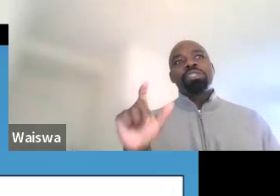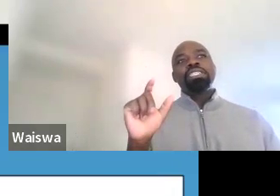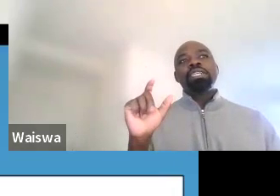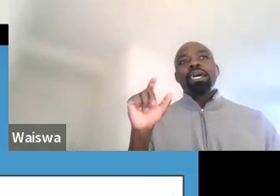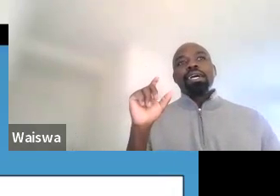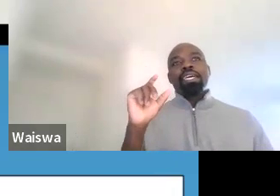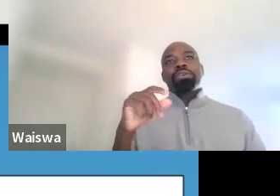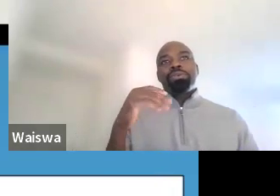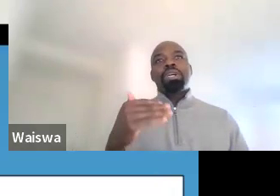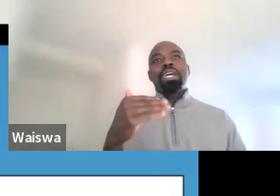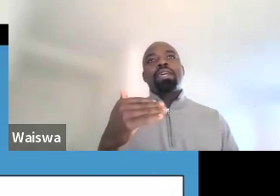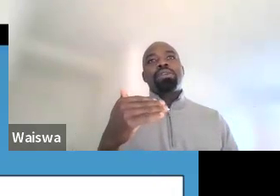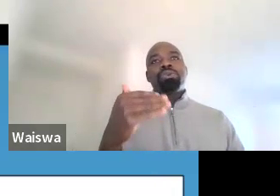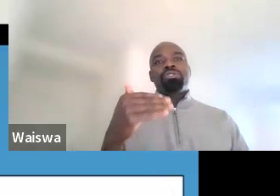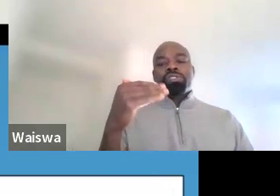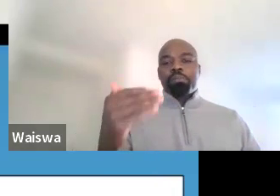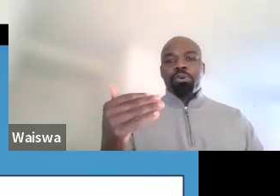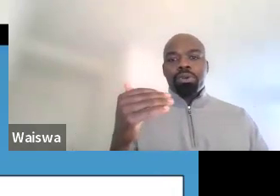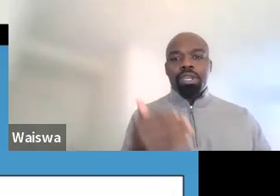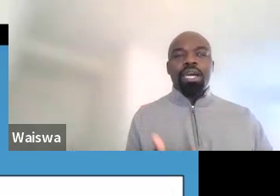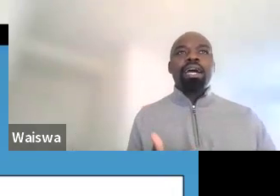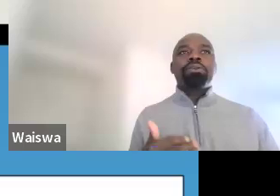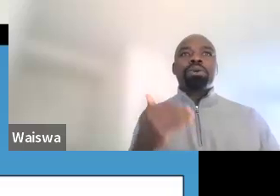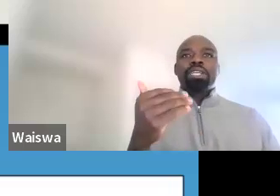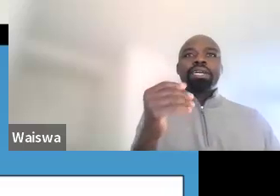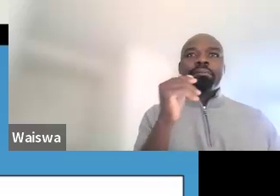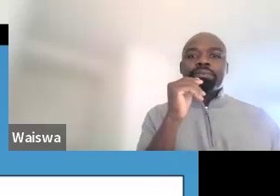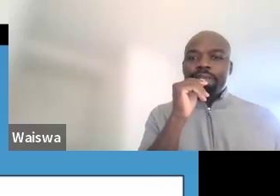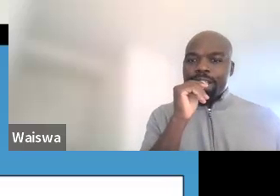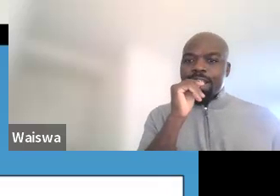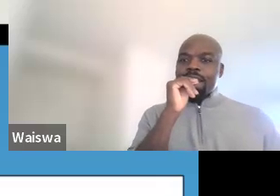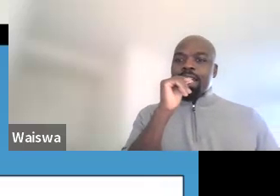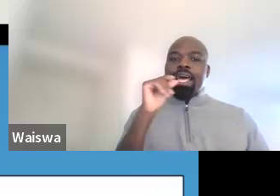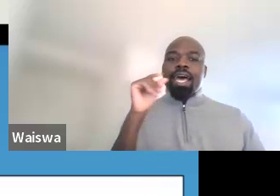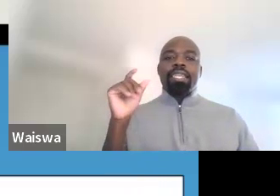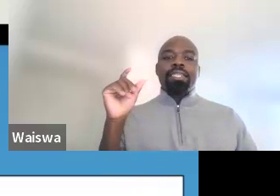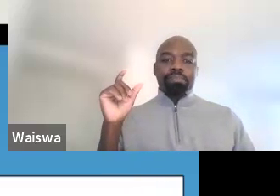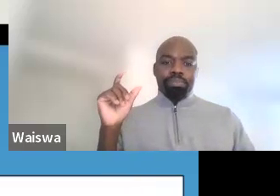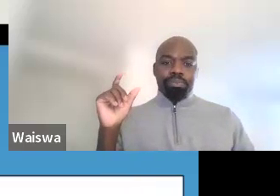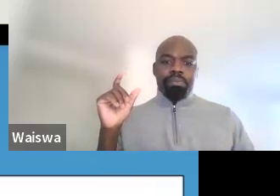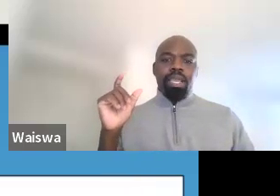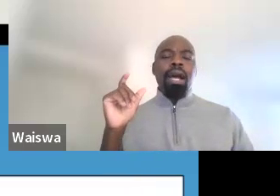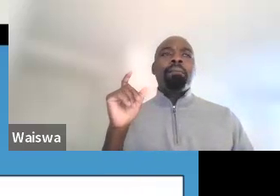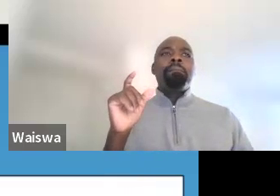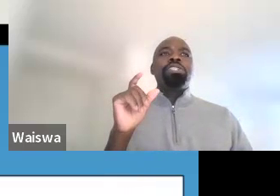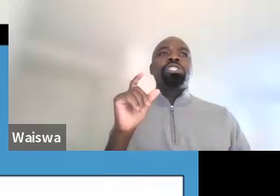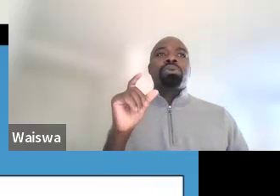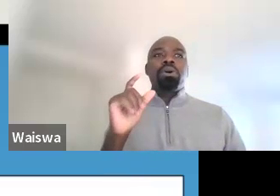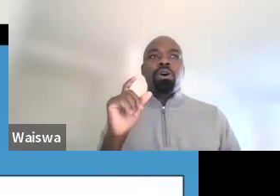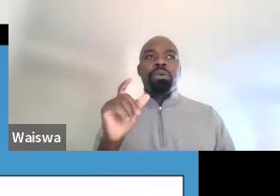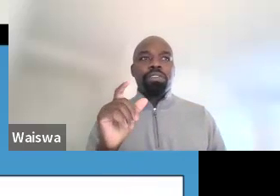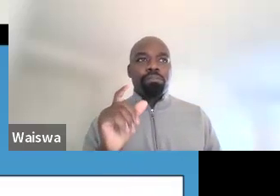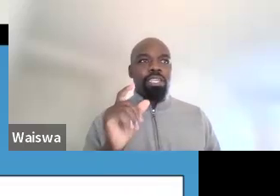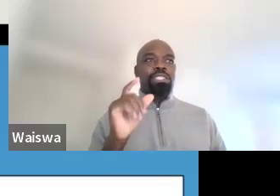your community that you can use to support your claims. And be